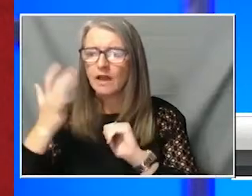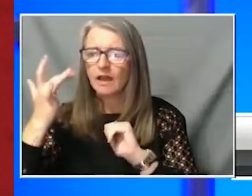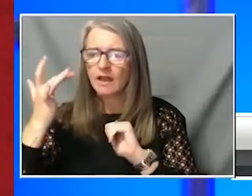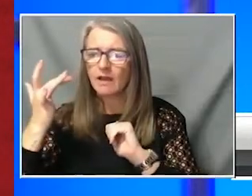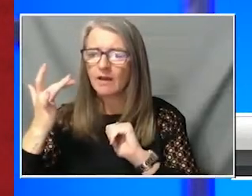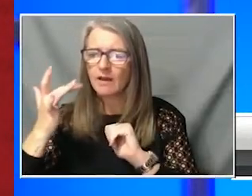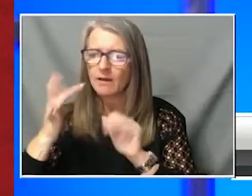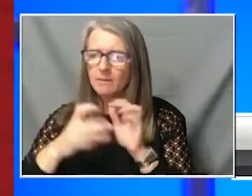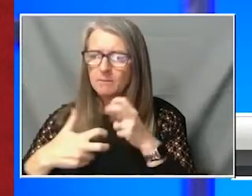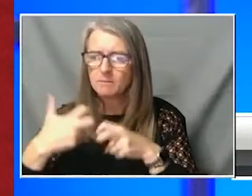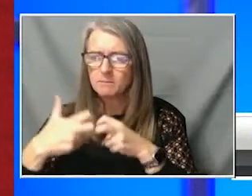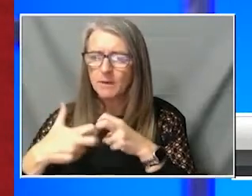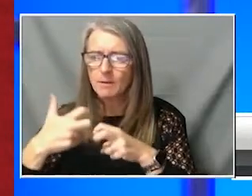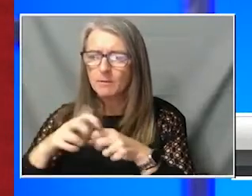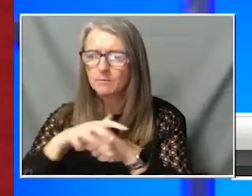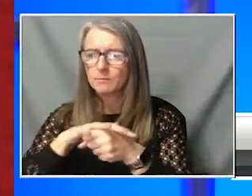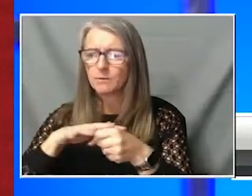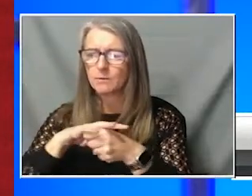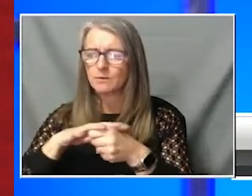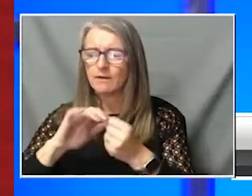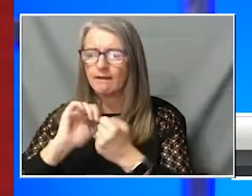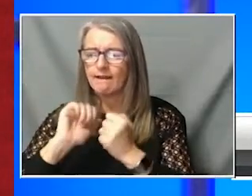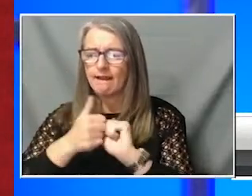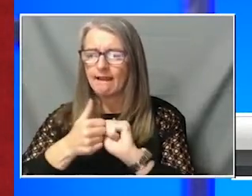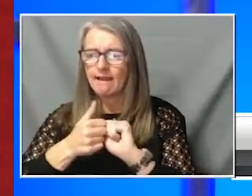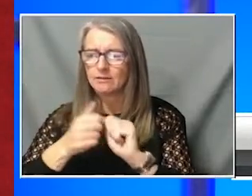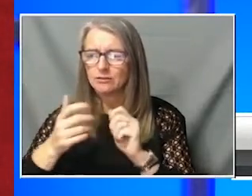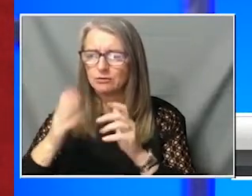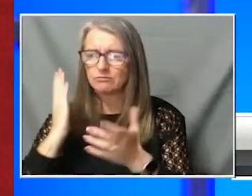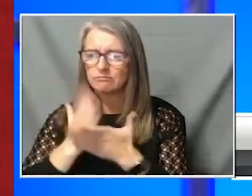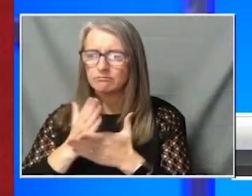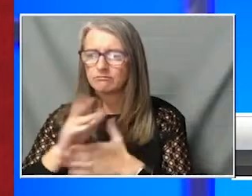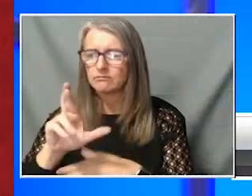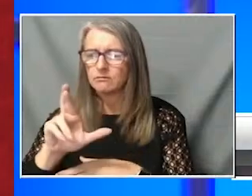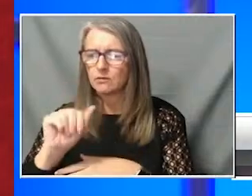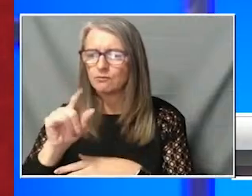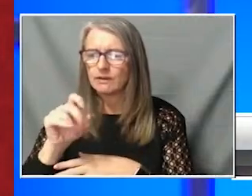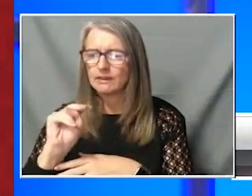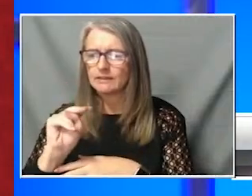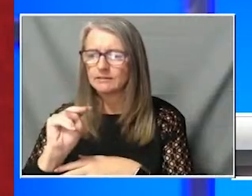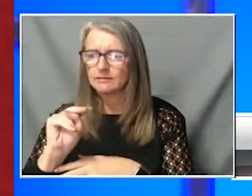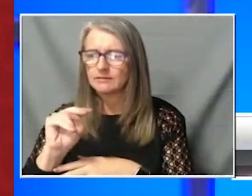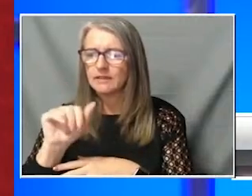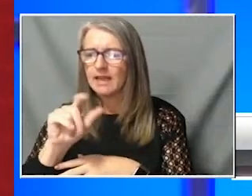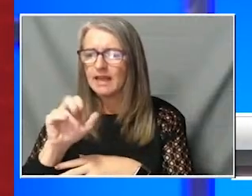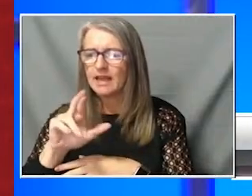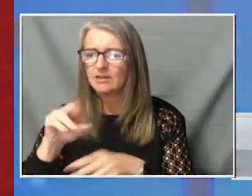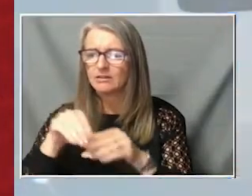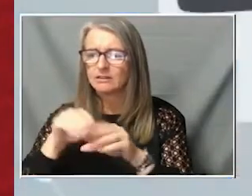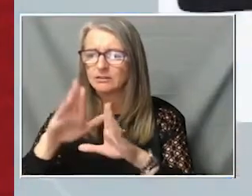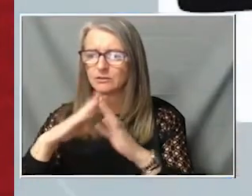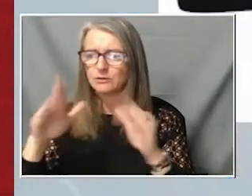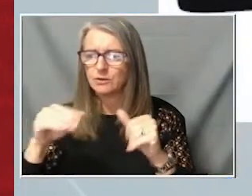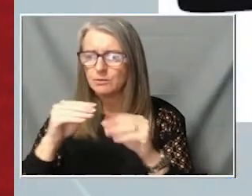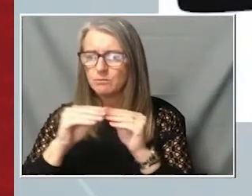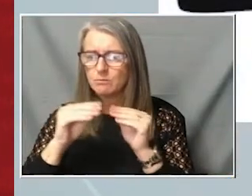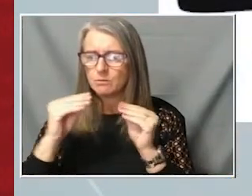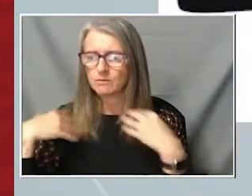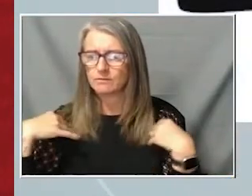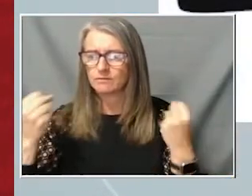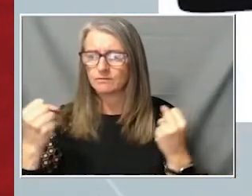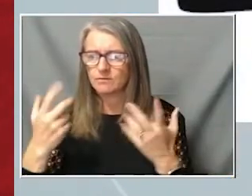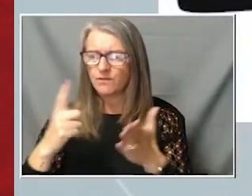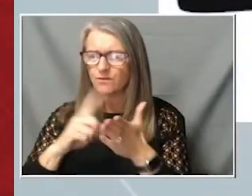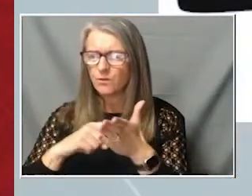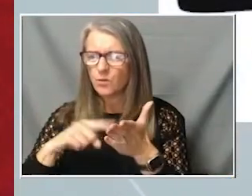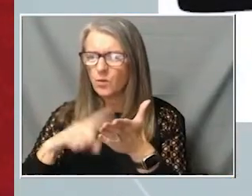here locally and how to evict radon, making the air in your home much healthier. First, what is radon?